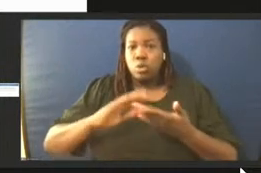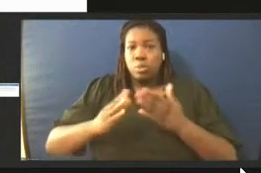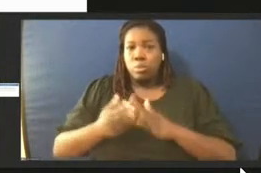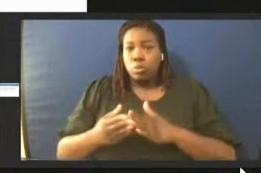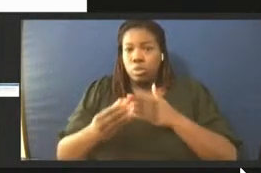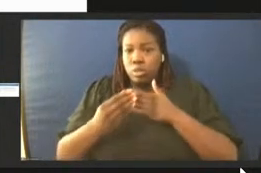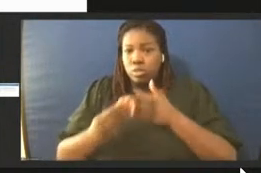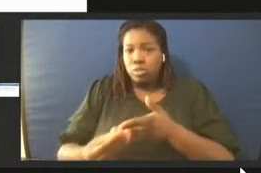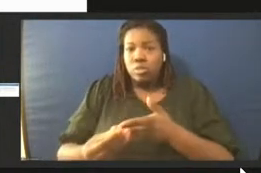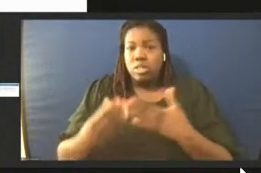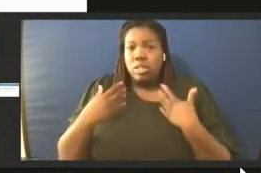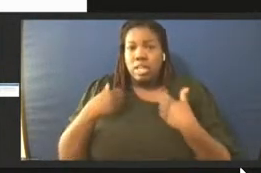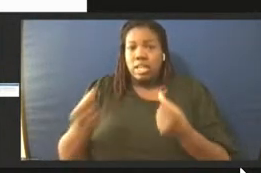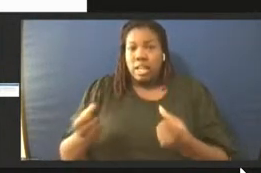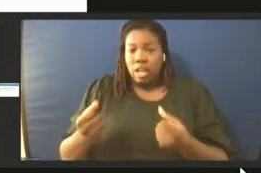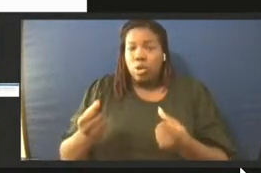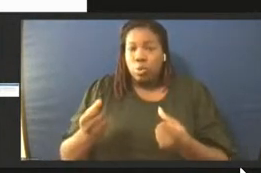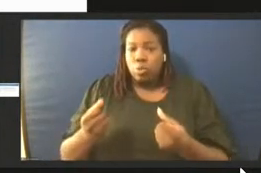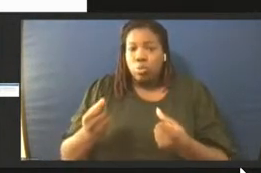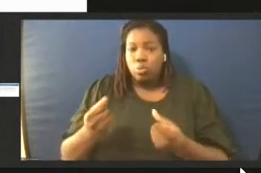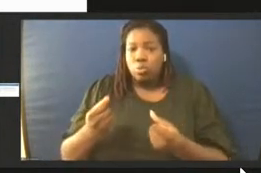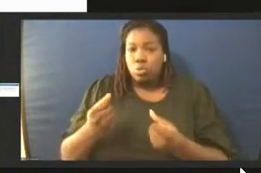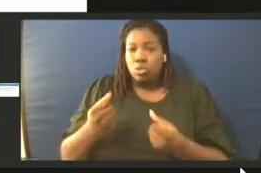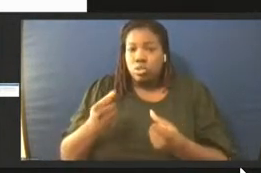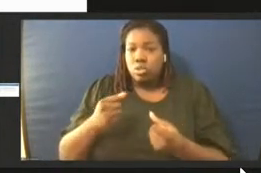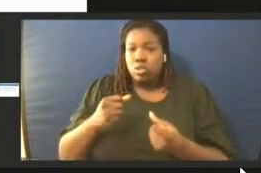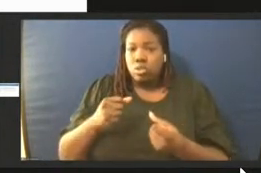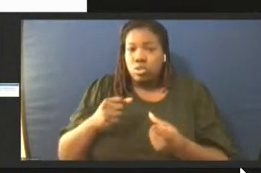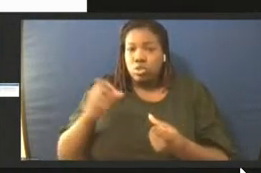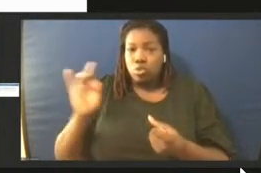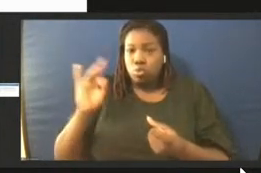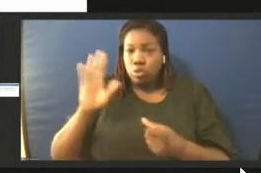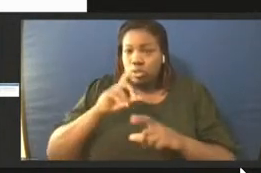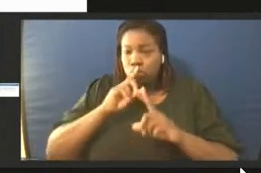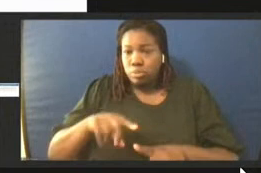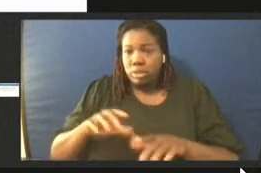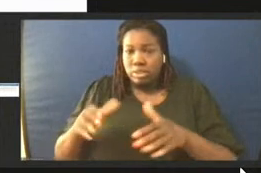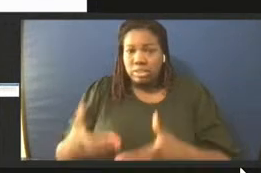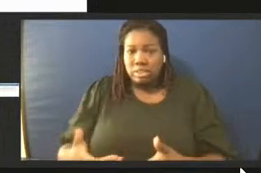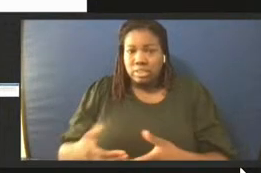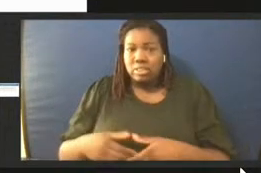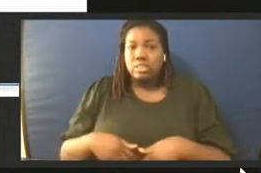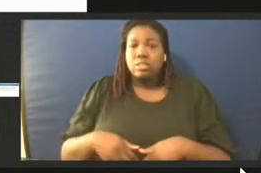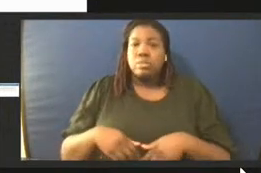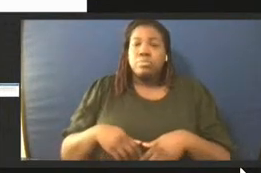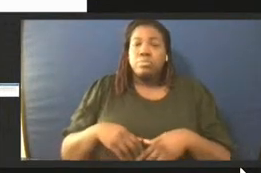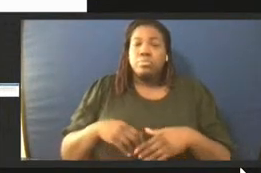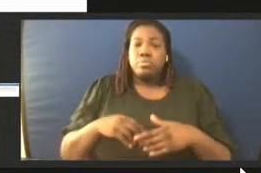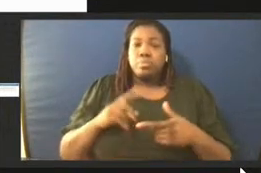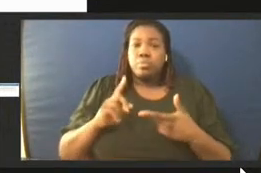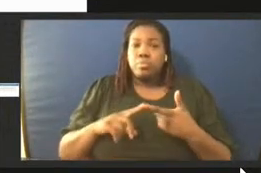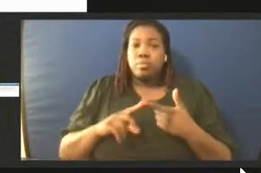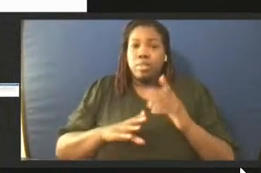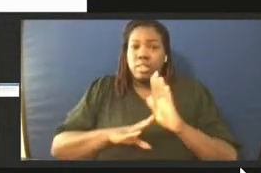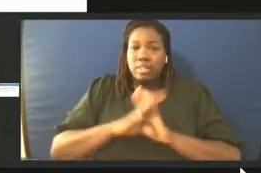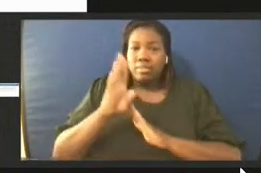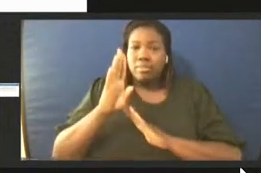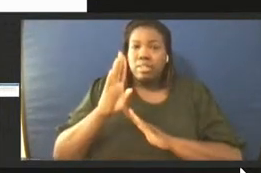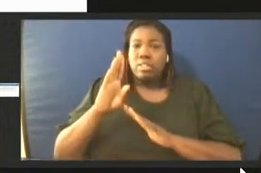community-driven, health-oriented crisis responses. Connected to that is developing